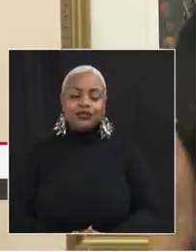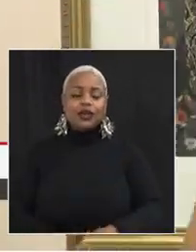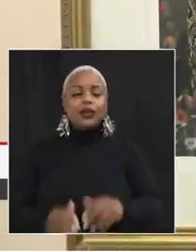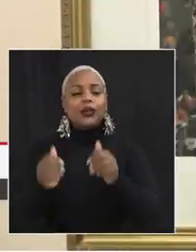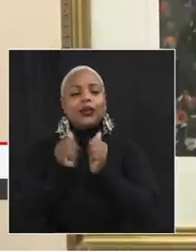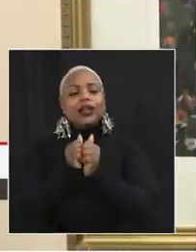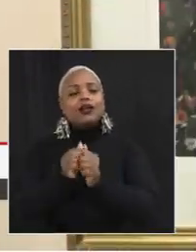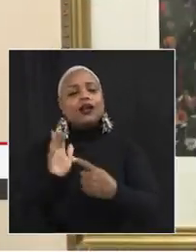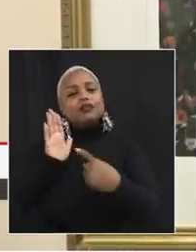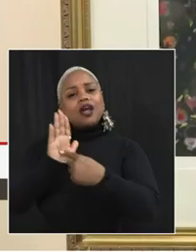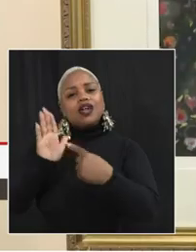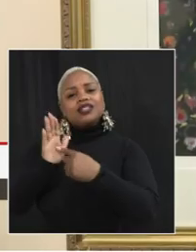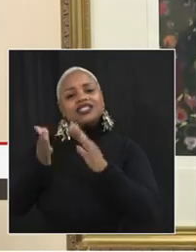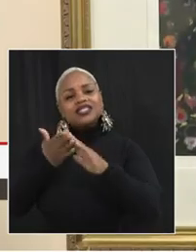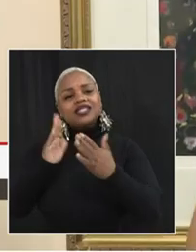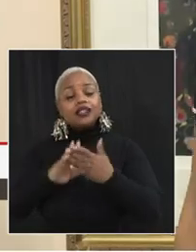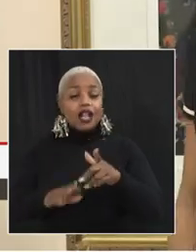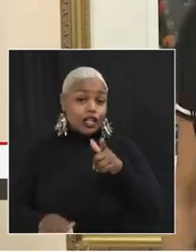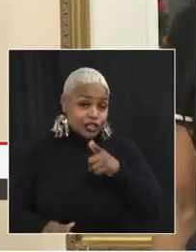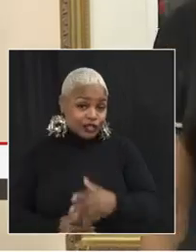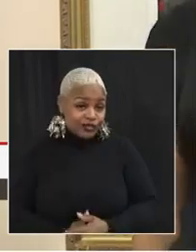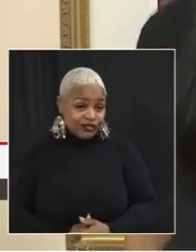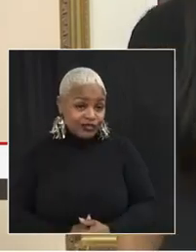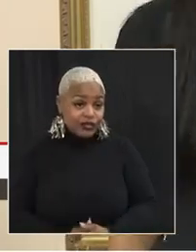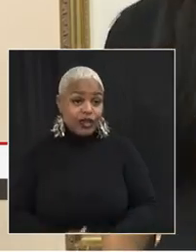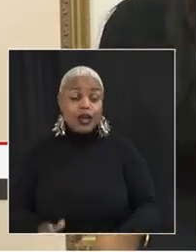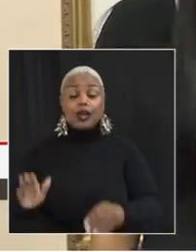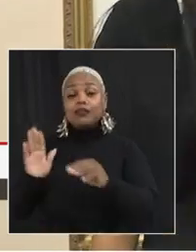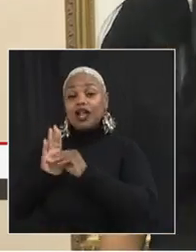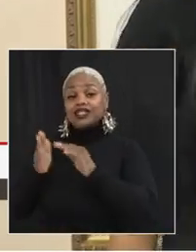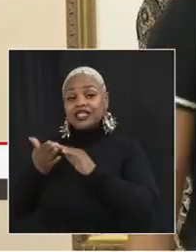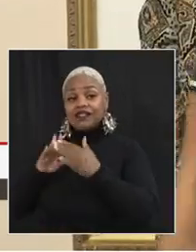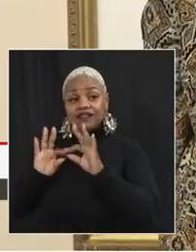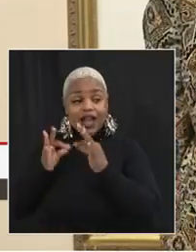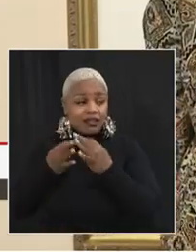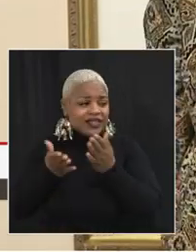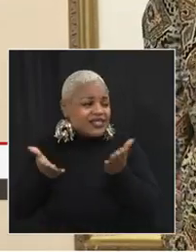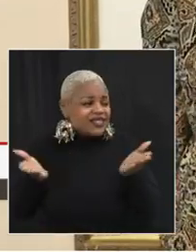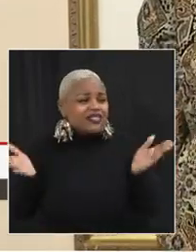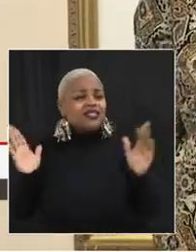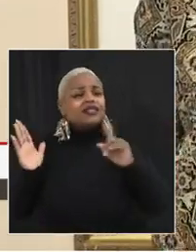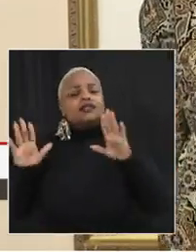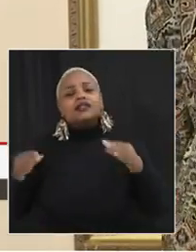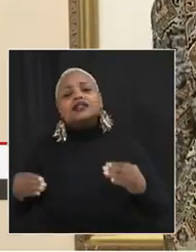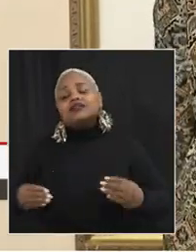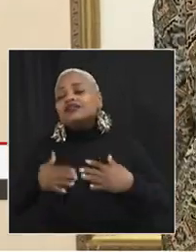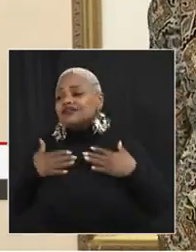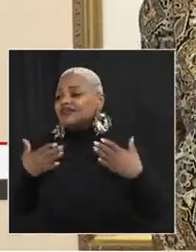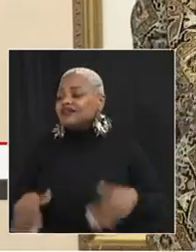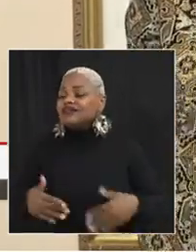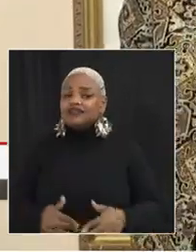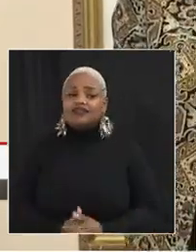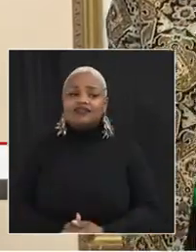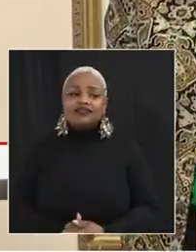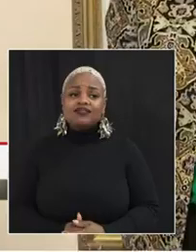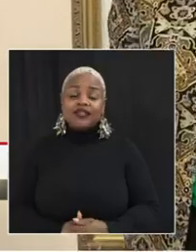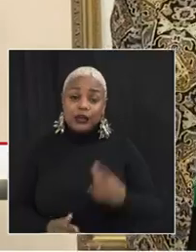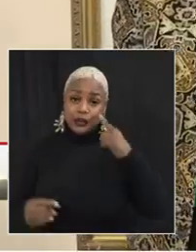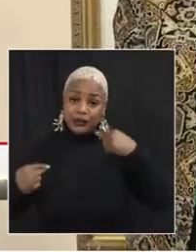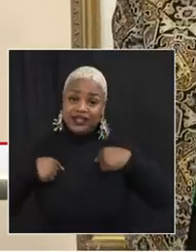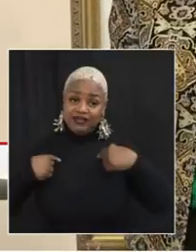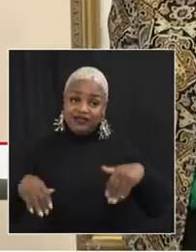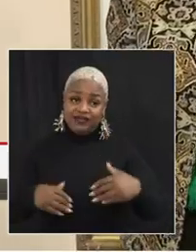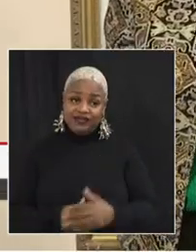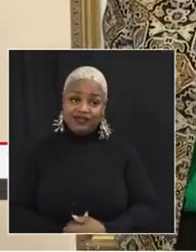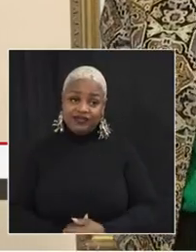family. Good. It has been really inspirational to me. And again, I followed you since you